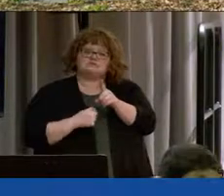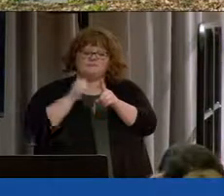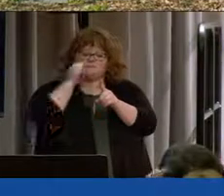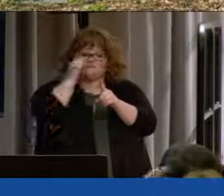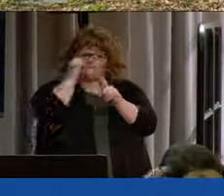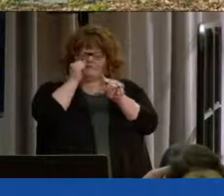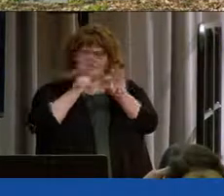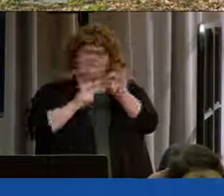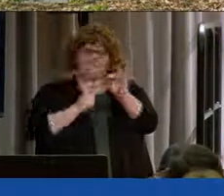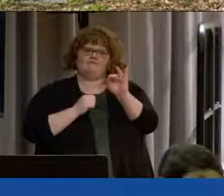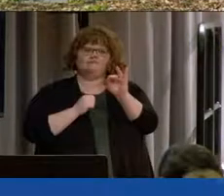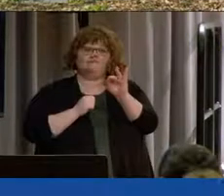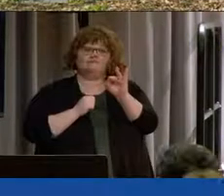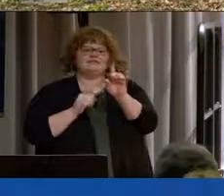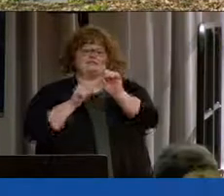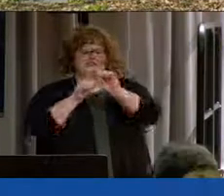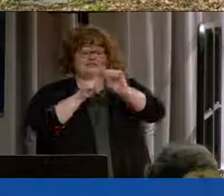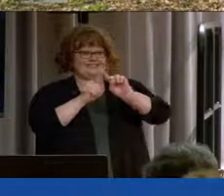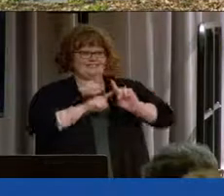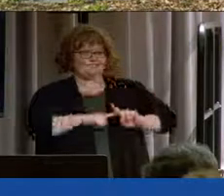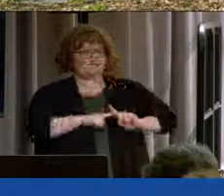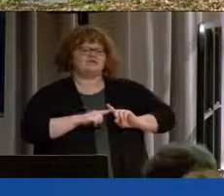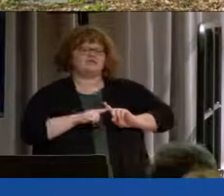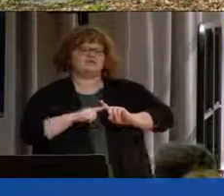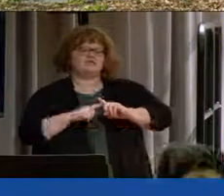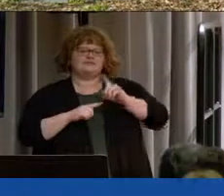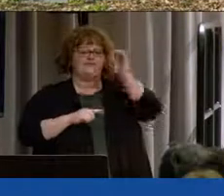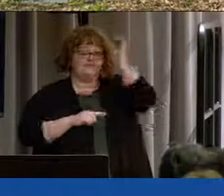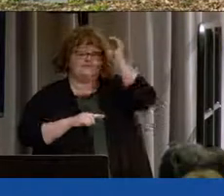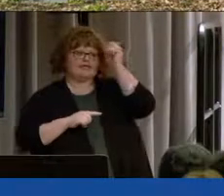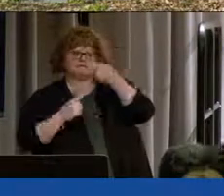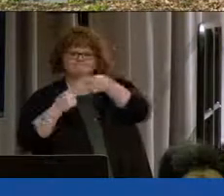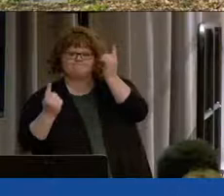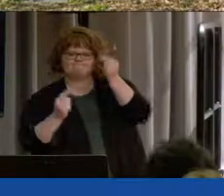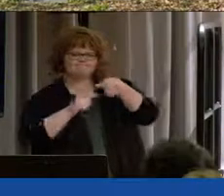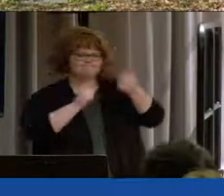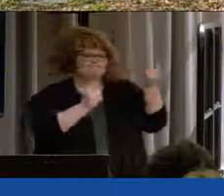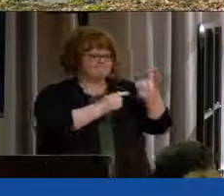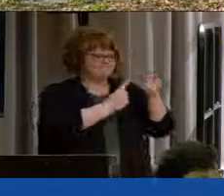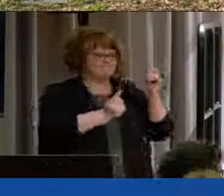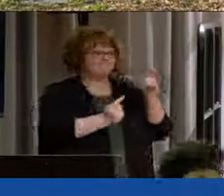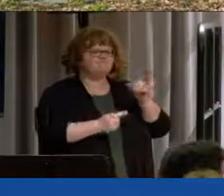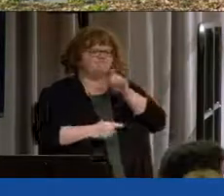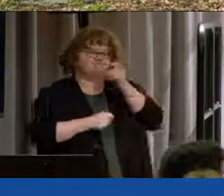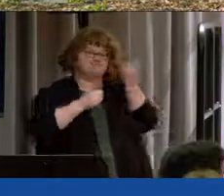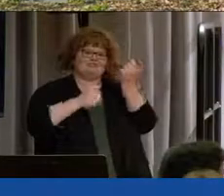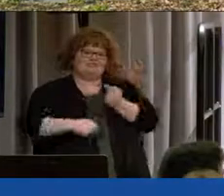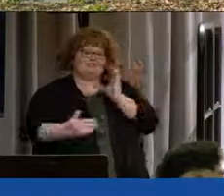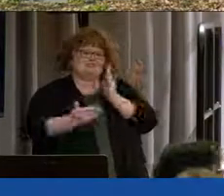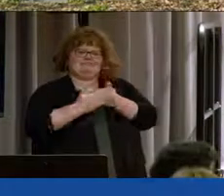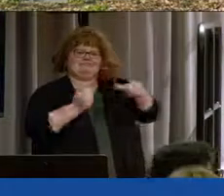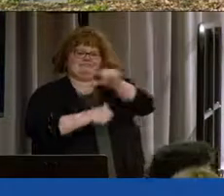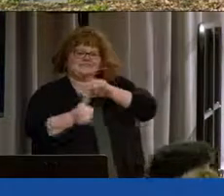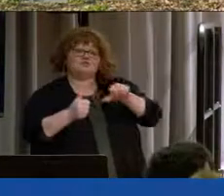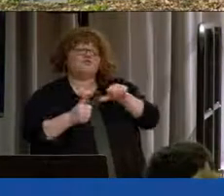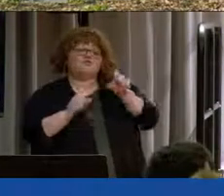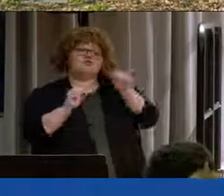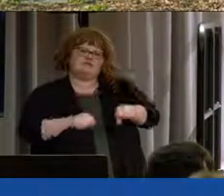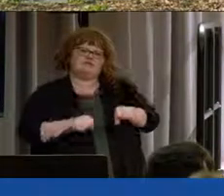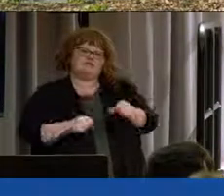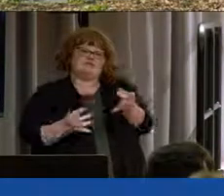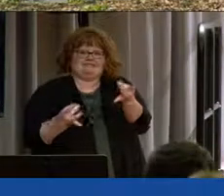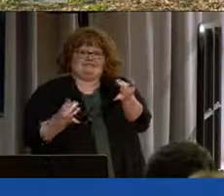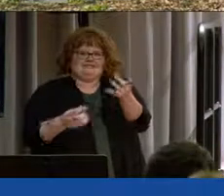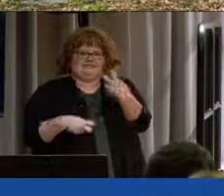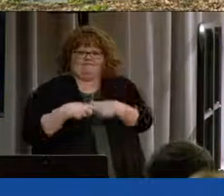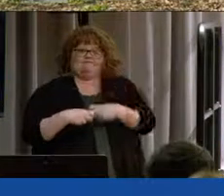are multiple voices that differ and differ strongly about how to memorialize. This is the May